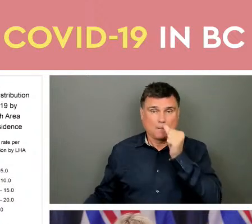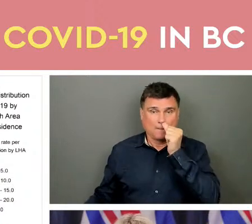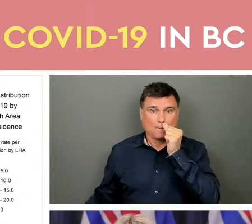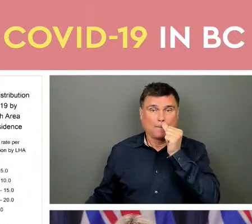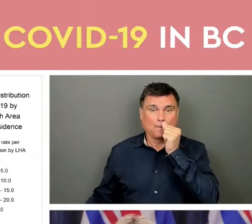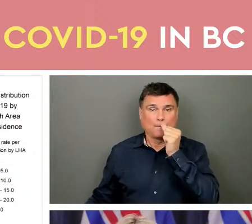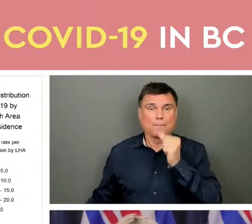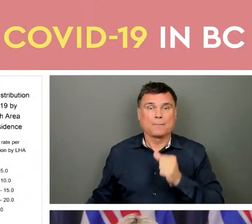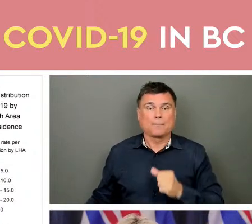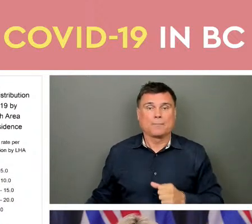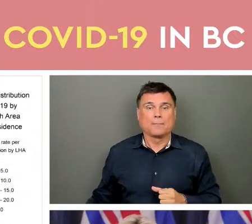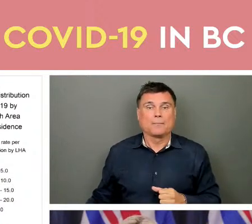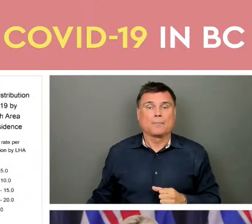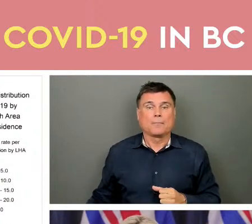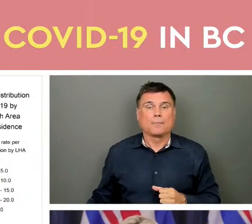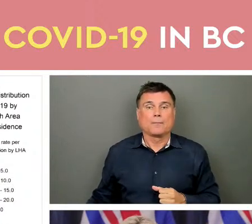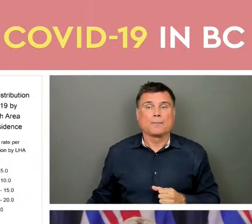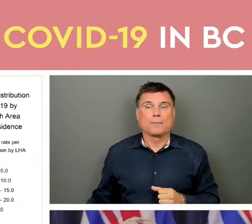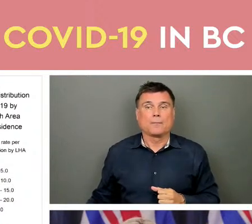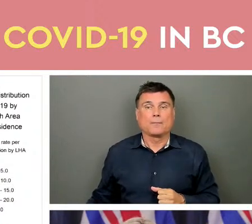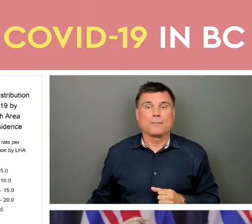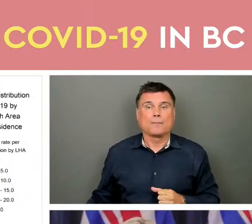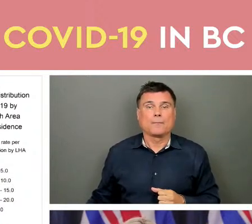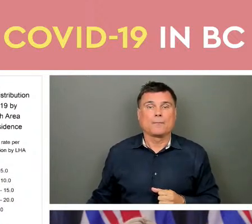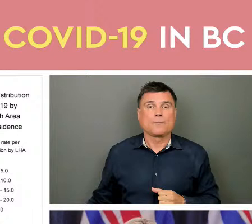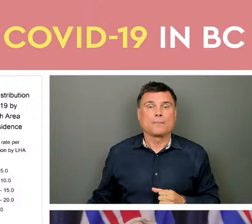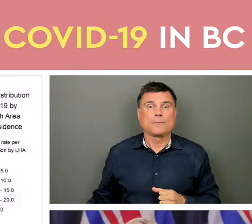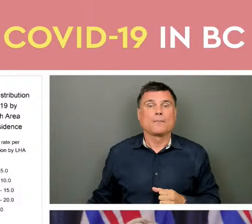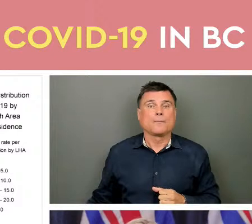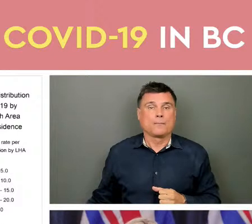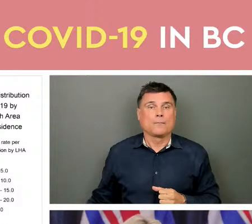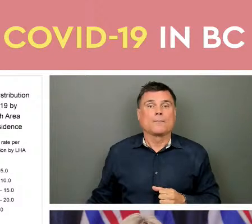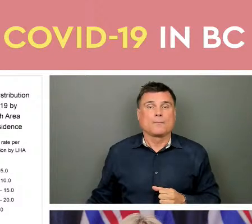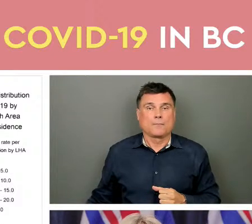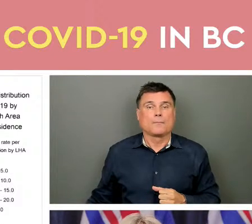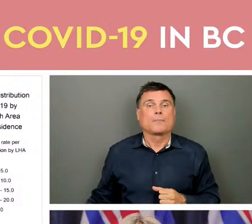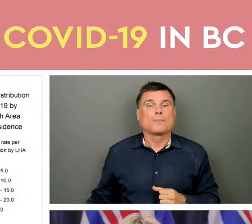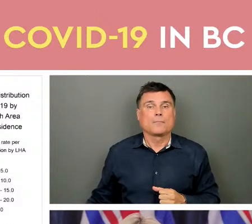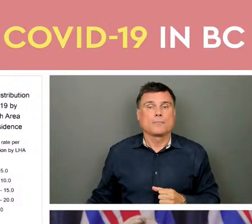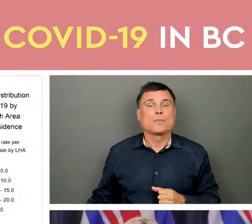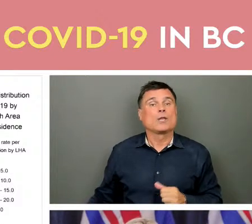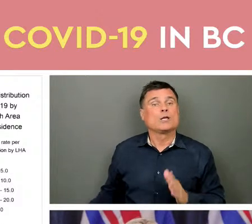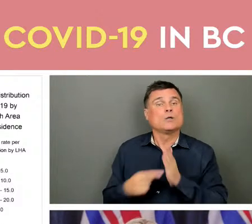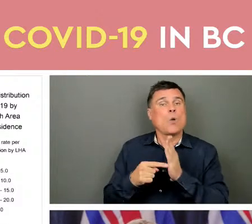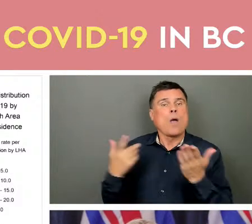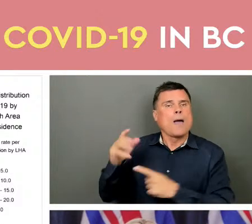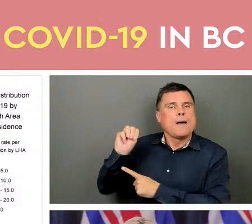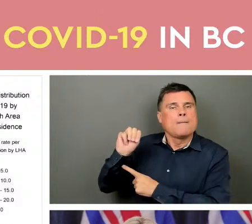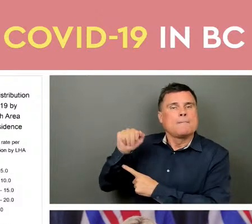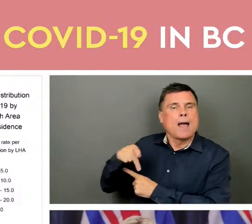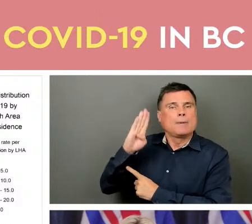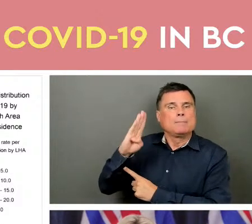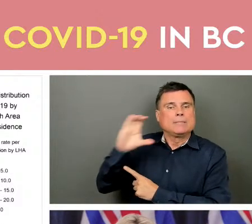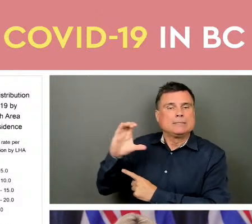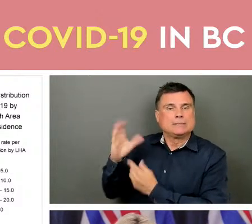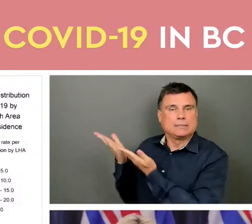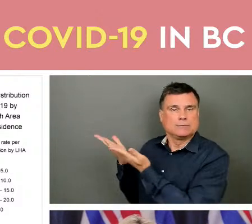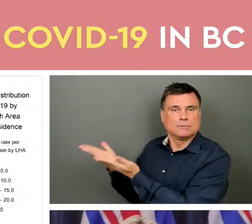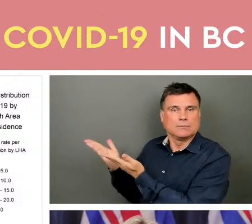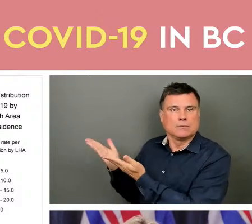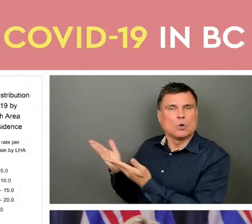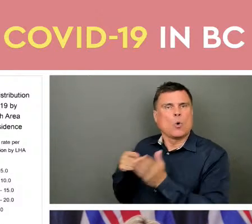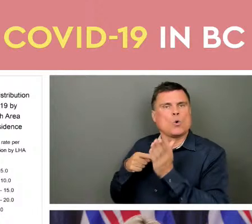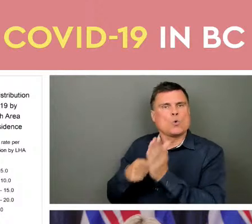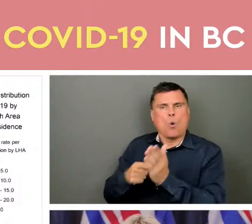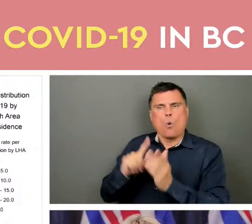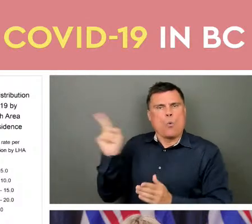a familiar geographic representation of the case rates by local health area of residence of the case. So this